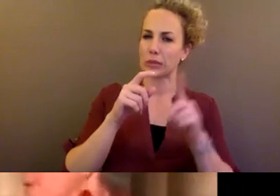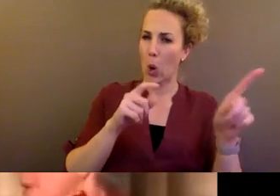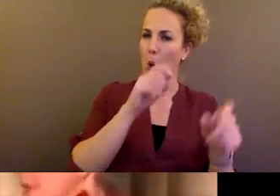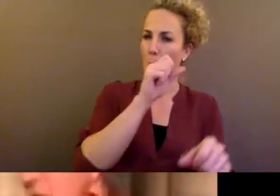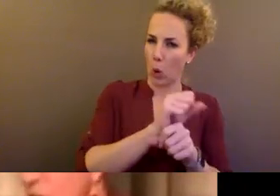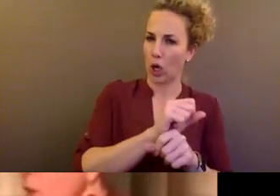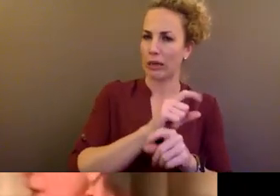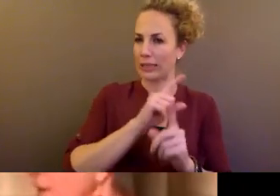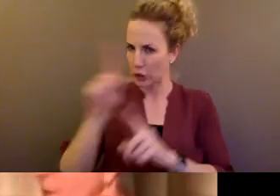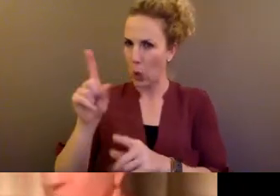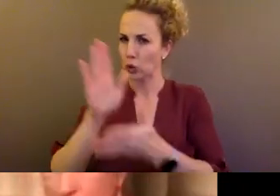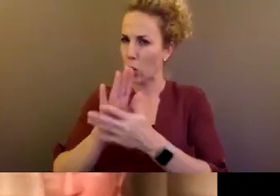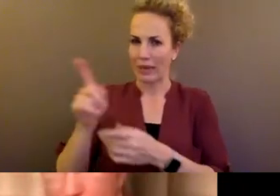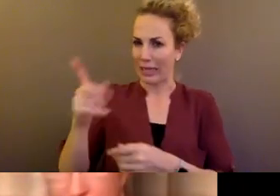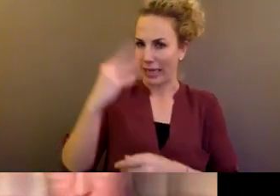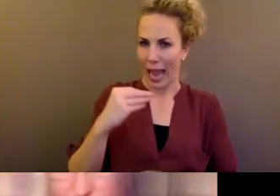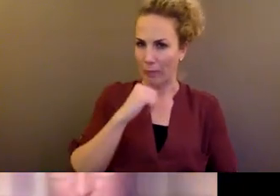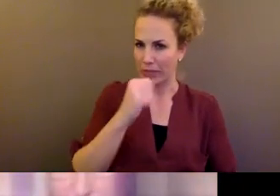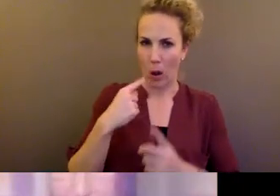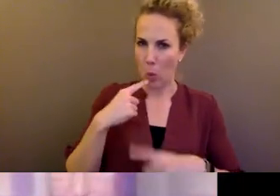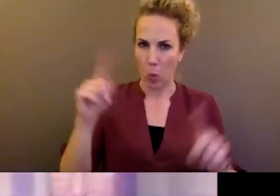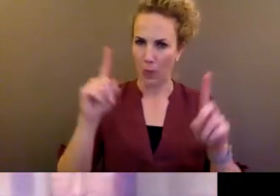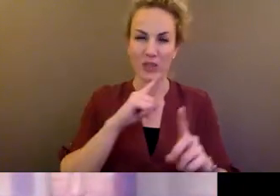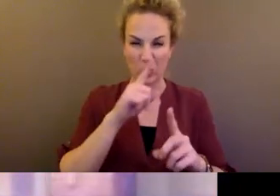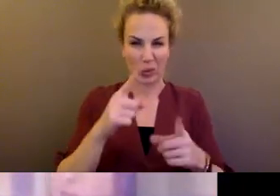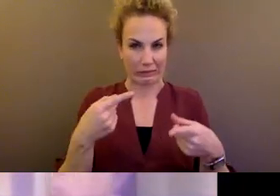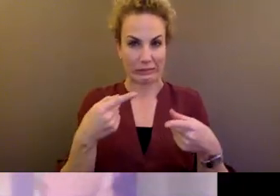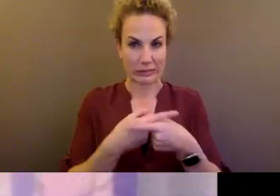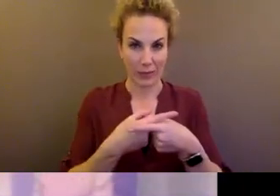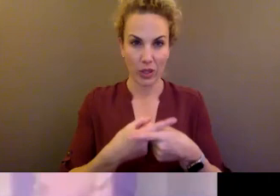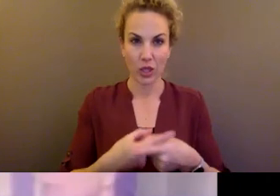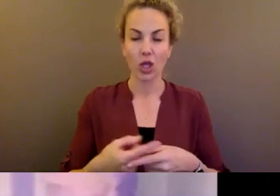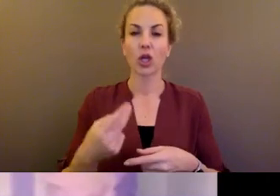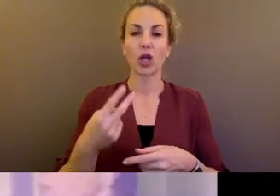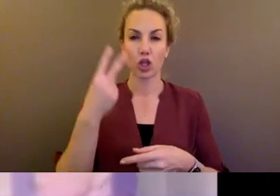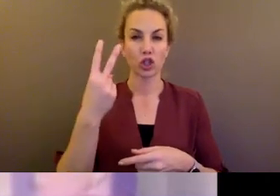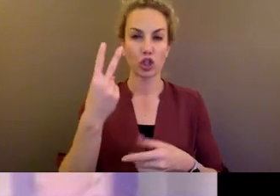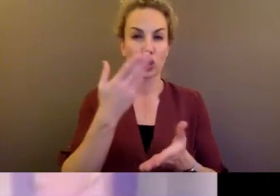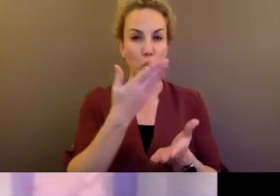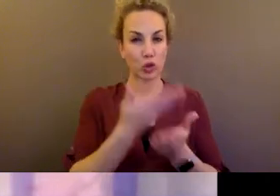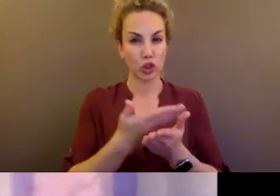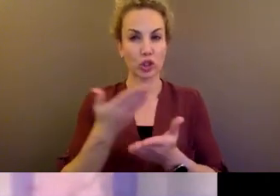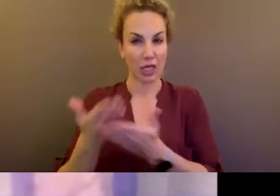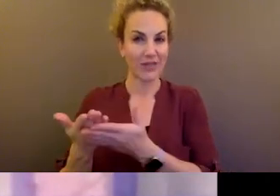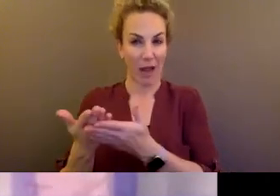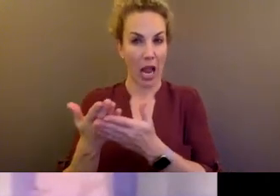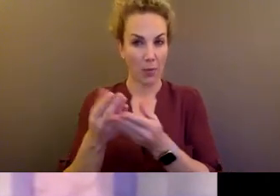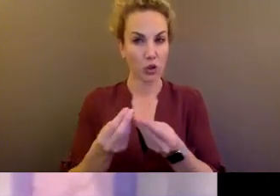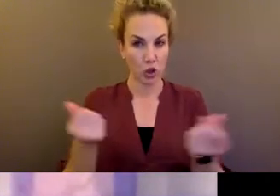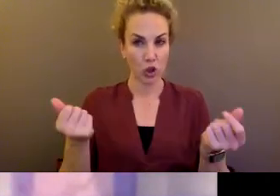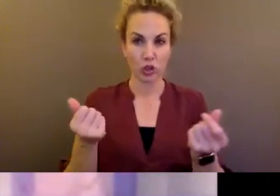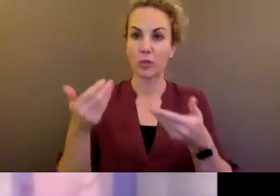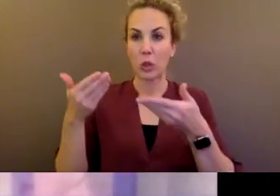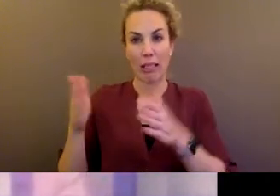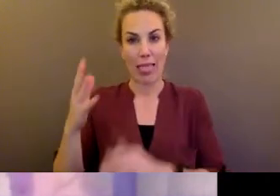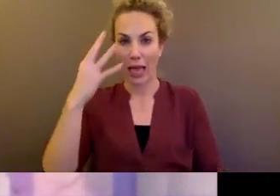he naps, it doesn't work. Mm-hmm. So it's truly a dilemma. There are two justifiable solutions. You let him